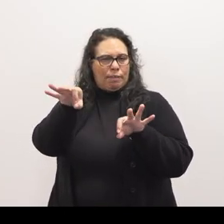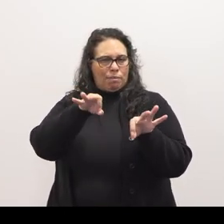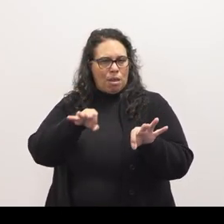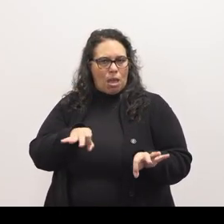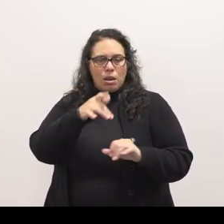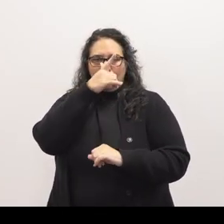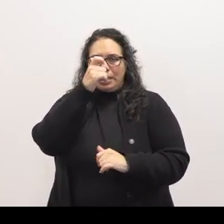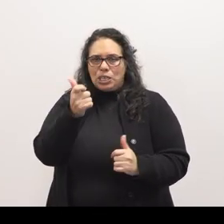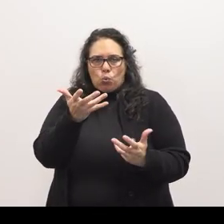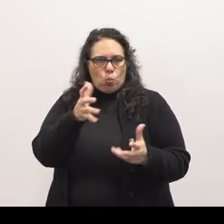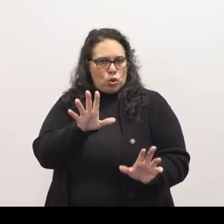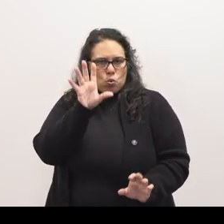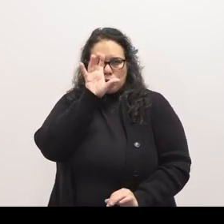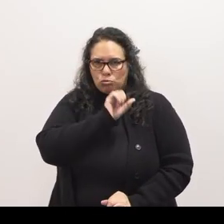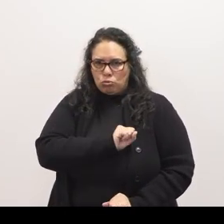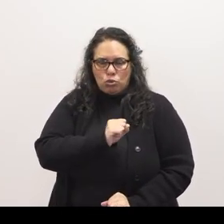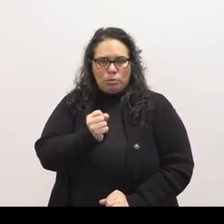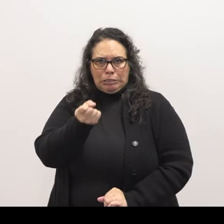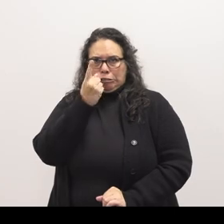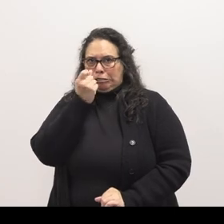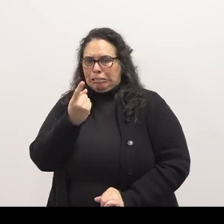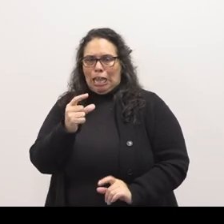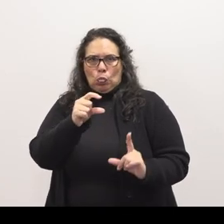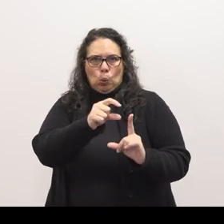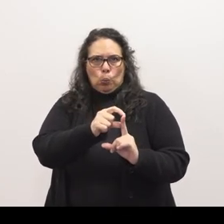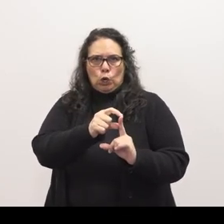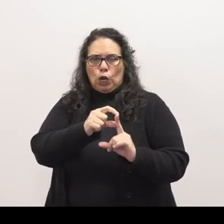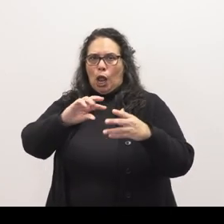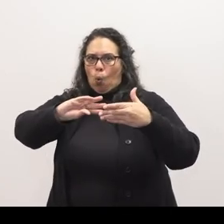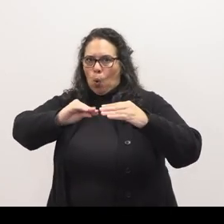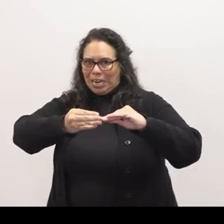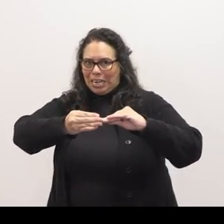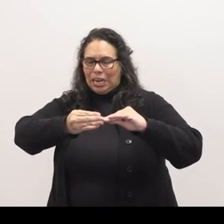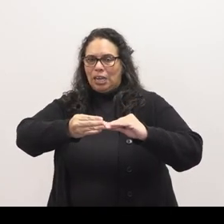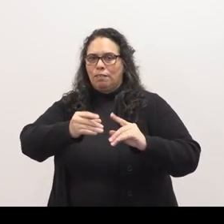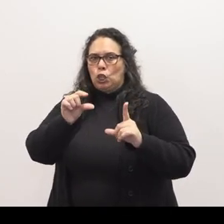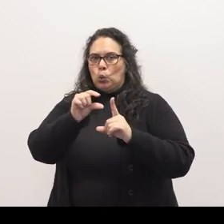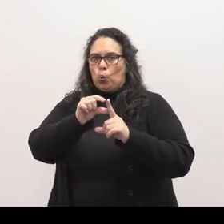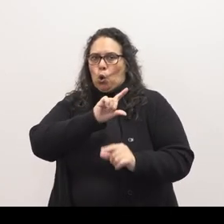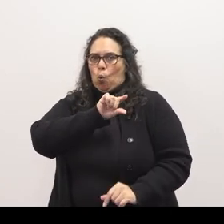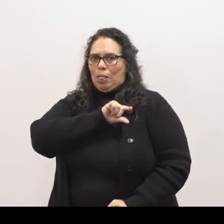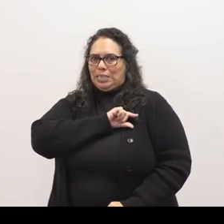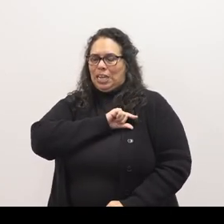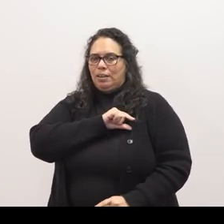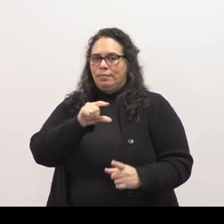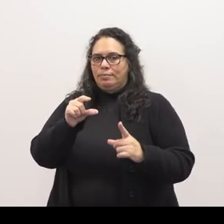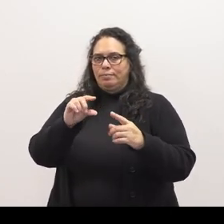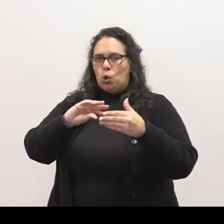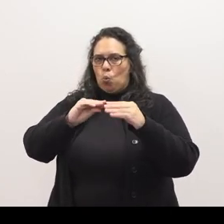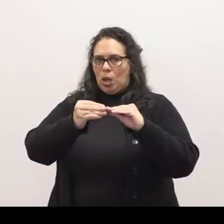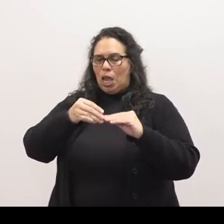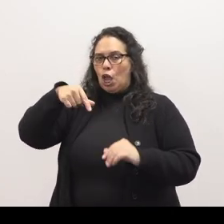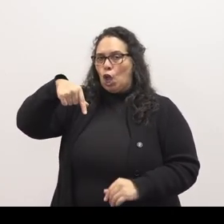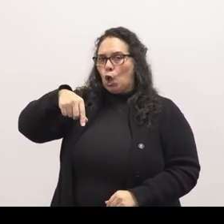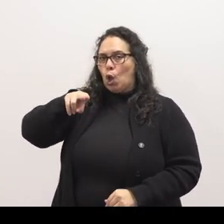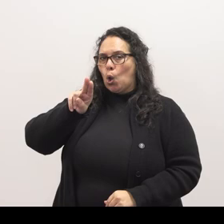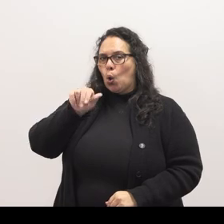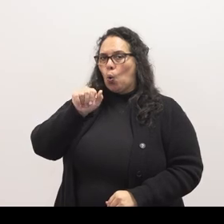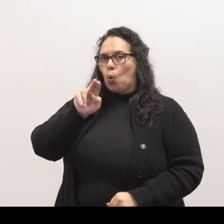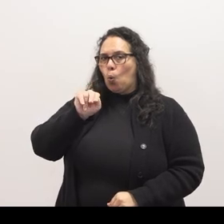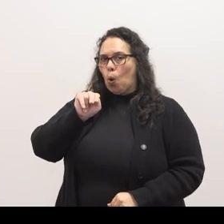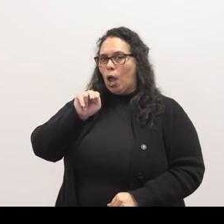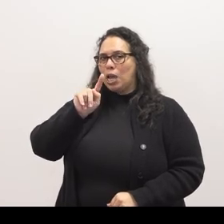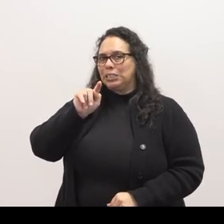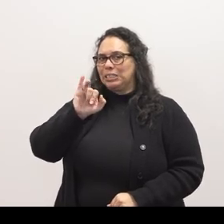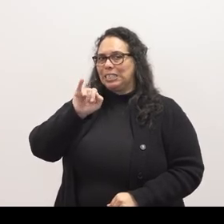don't want to assume that everyone knows what qualitative and quantitative data is. So I'm going to actually go into the quantitative data and then we'll go